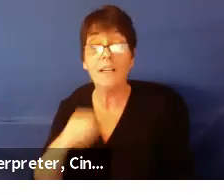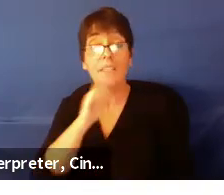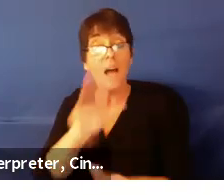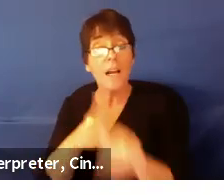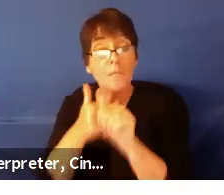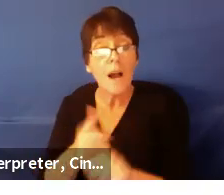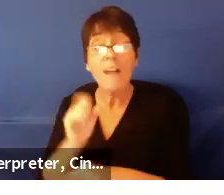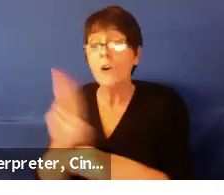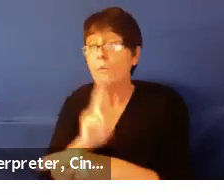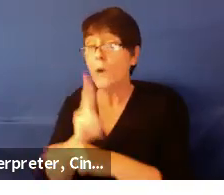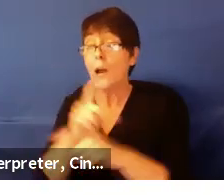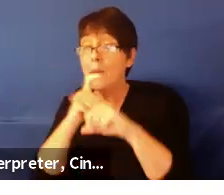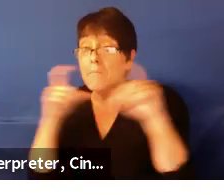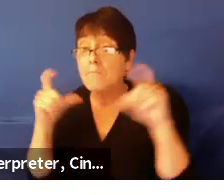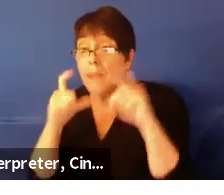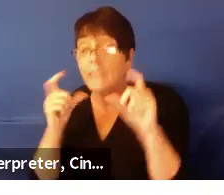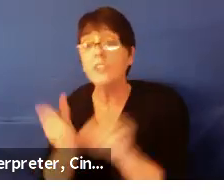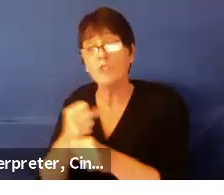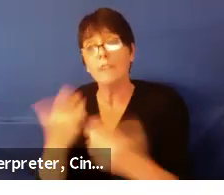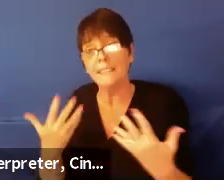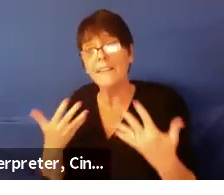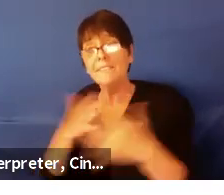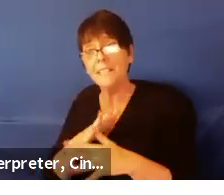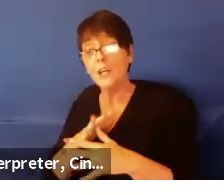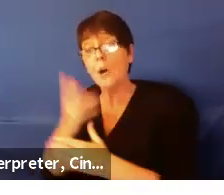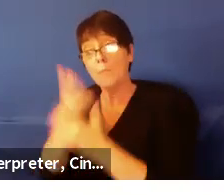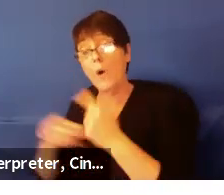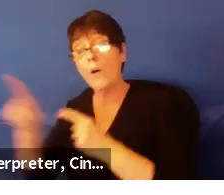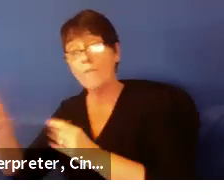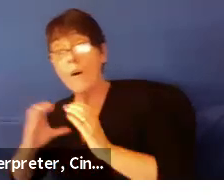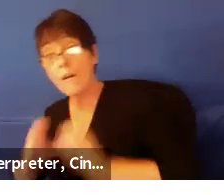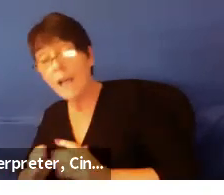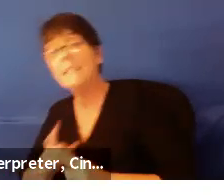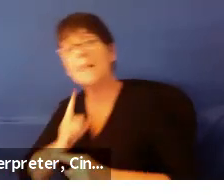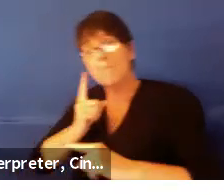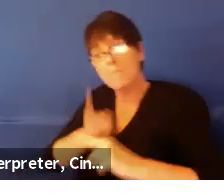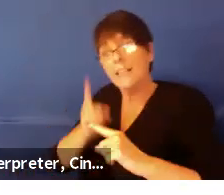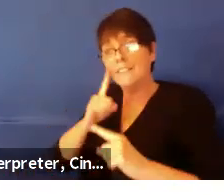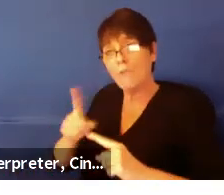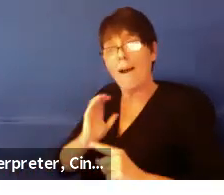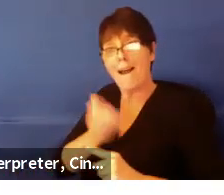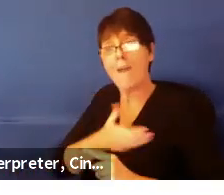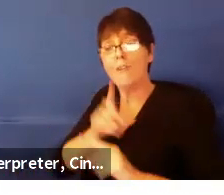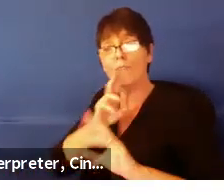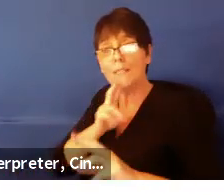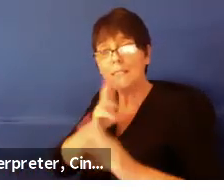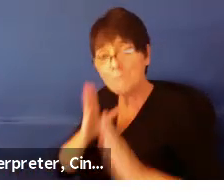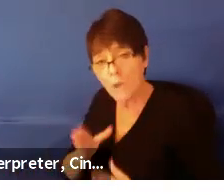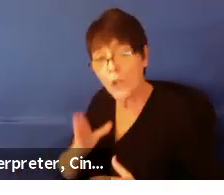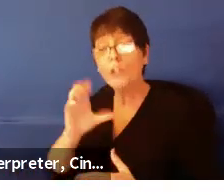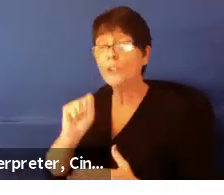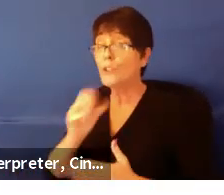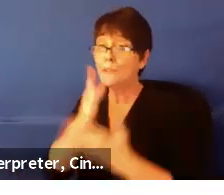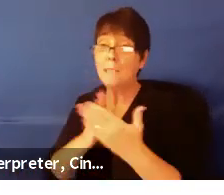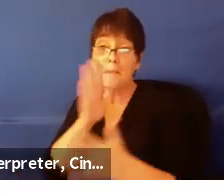of wearing masks creates fear, both for clients and responders. And so there is some